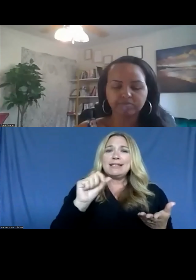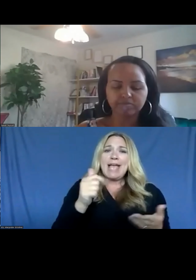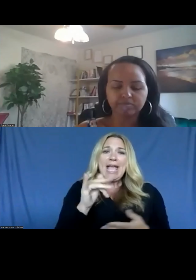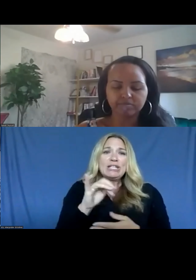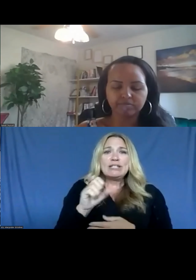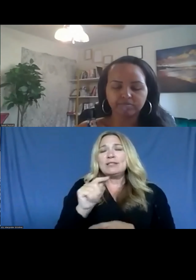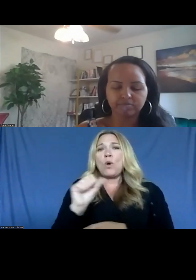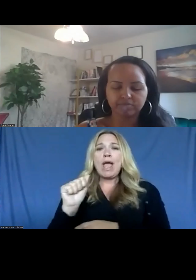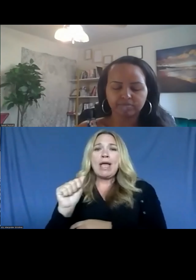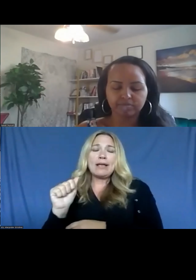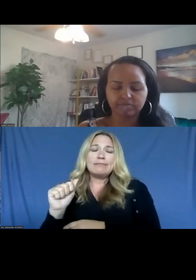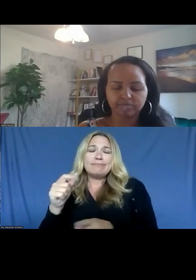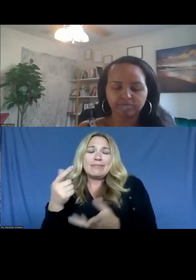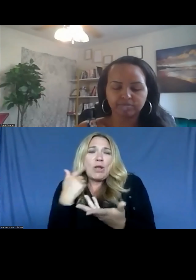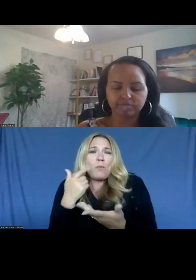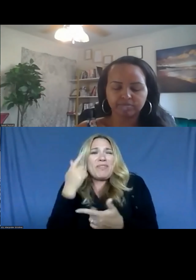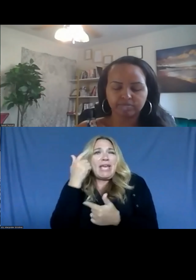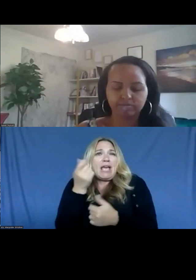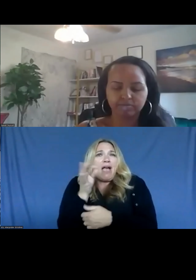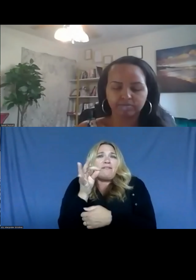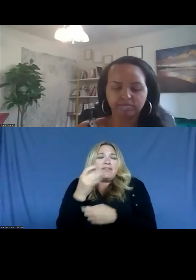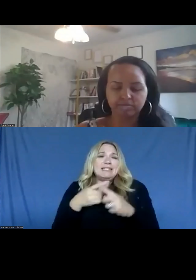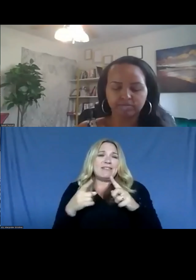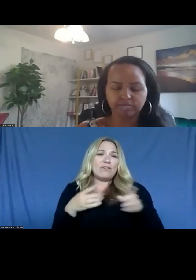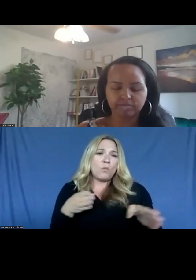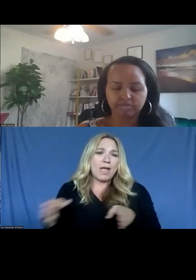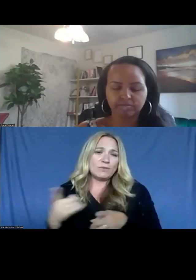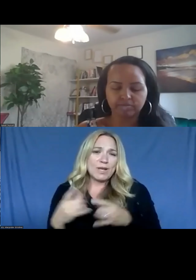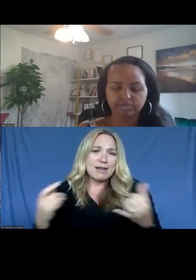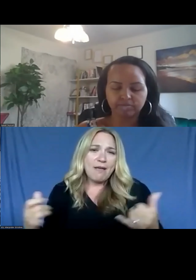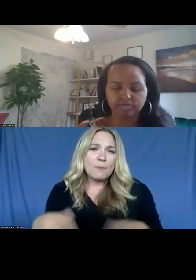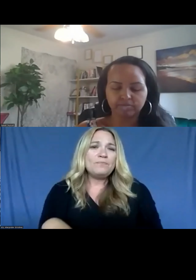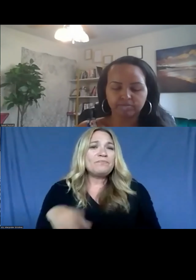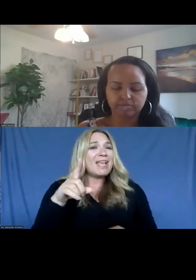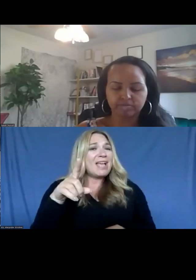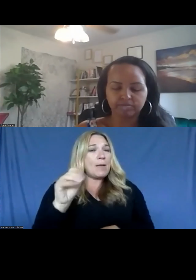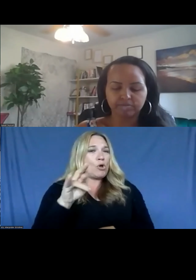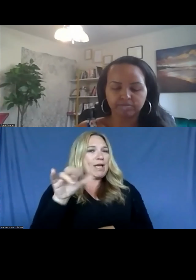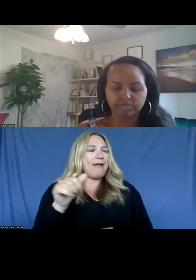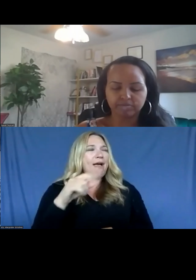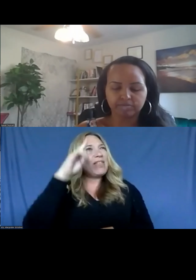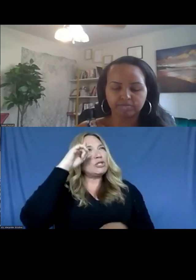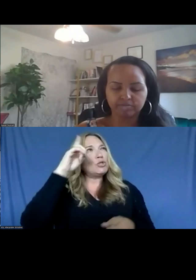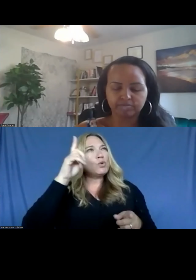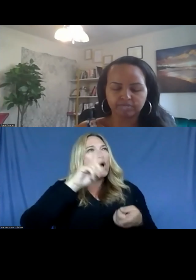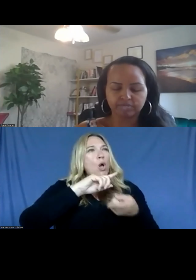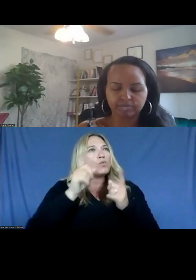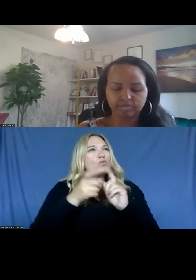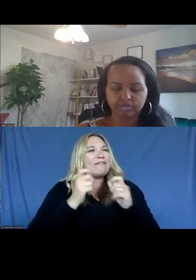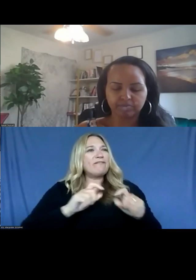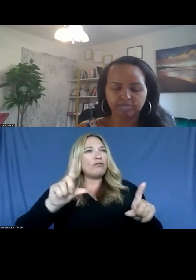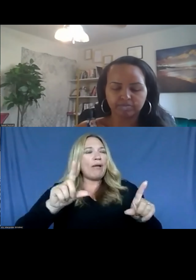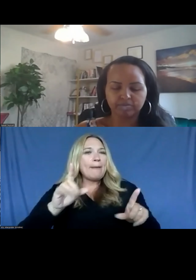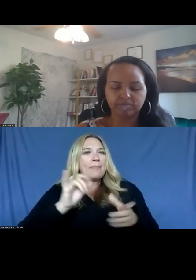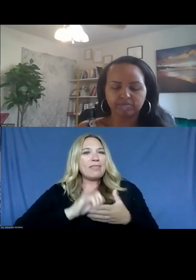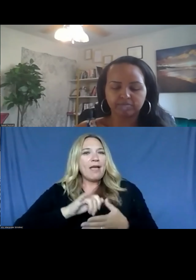those things right now. Yeah, absolutely, Debbie. I think that the theme of reframing aging and messaging, I wish Erin